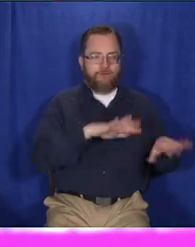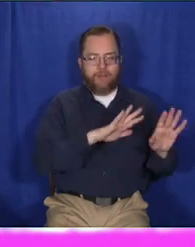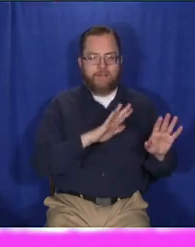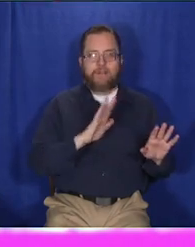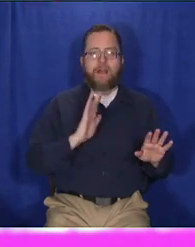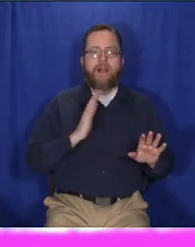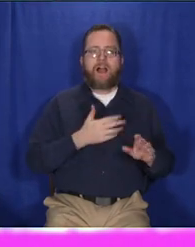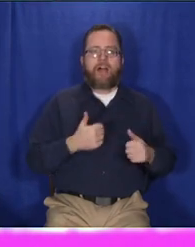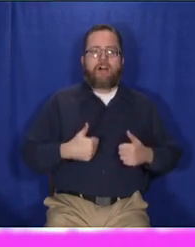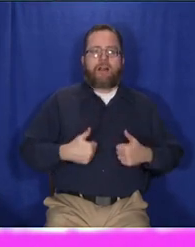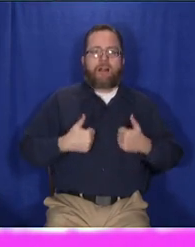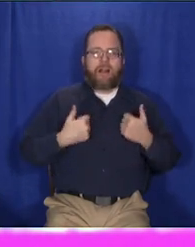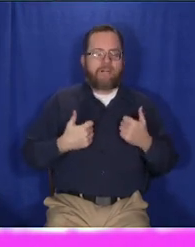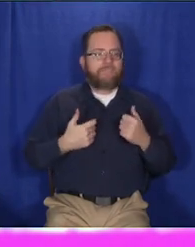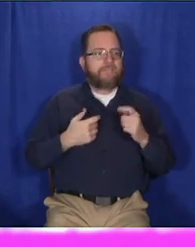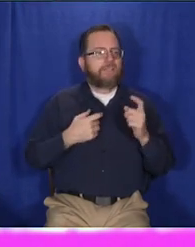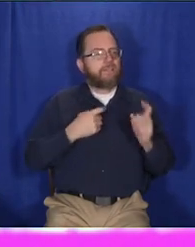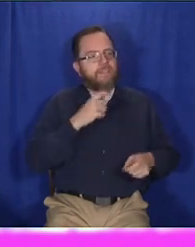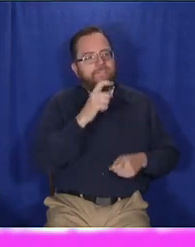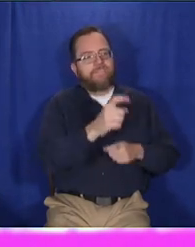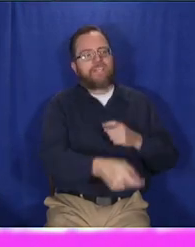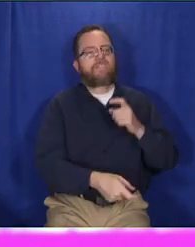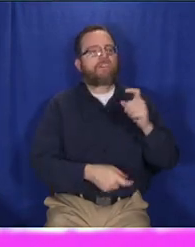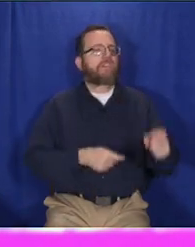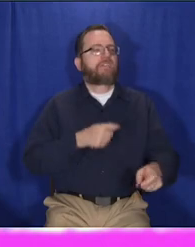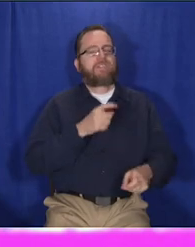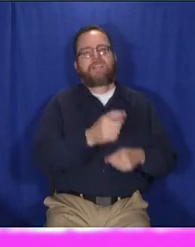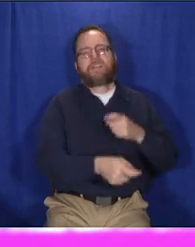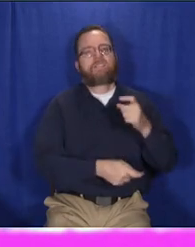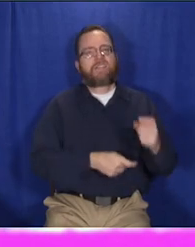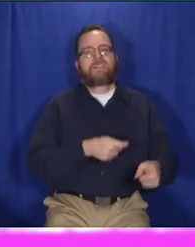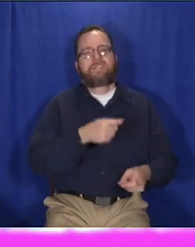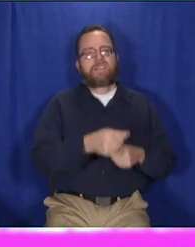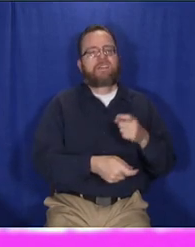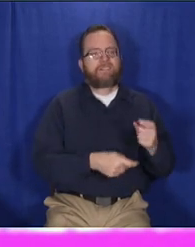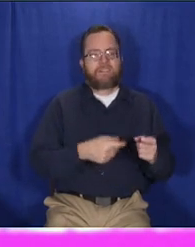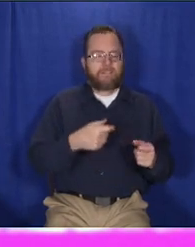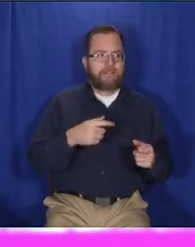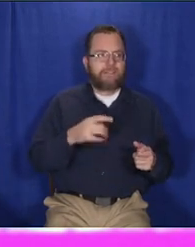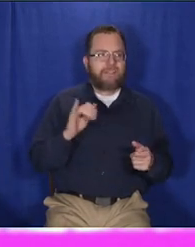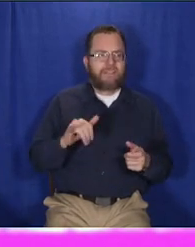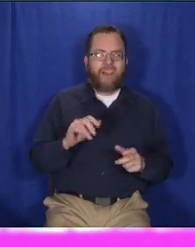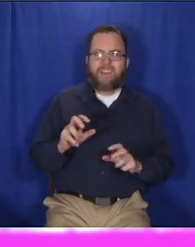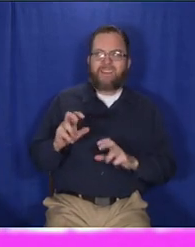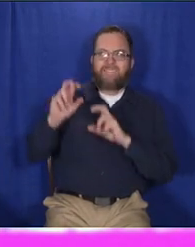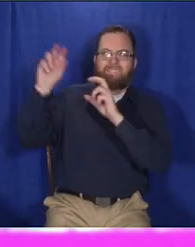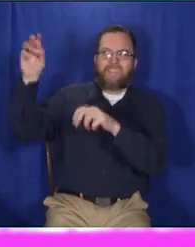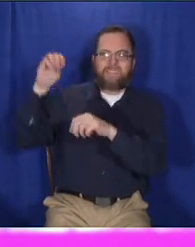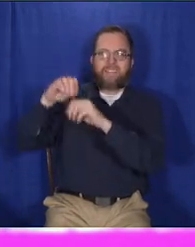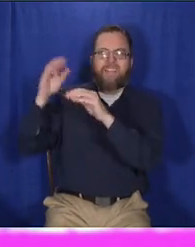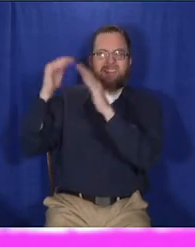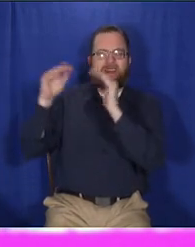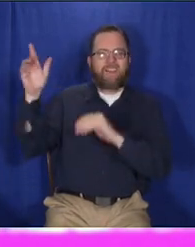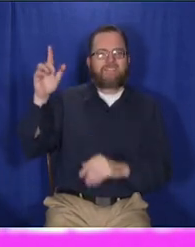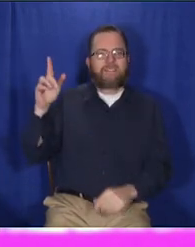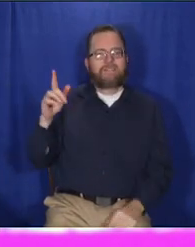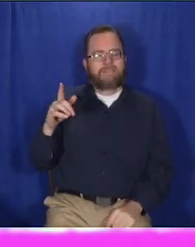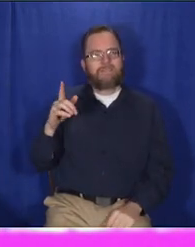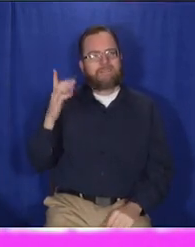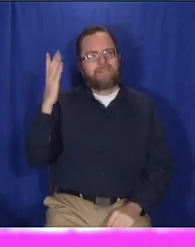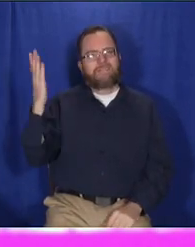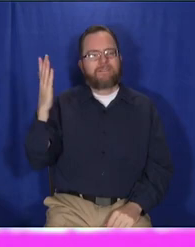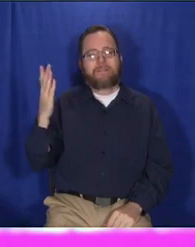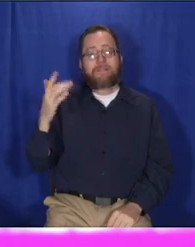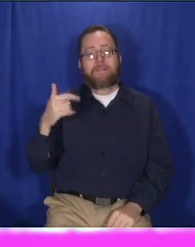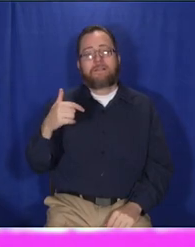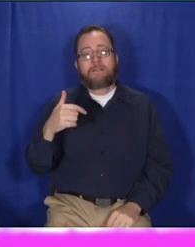of generosity, that is constantly accruing more and more wealth for us in eternity. That just like everywhere I